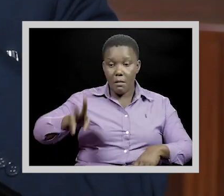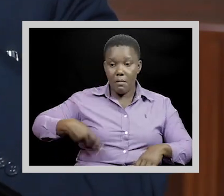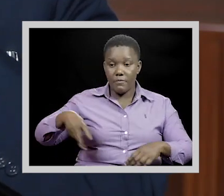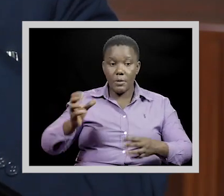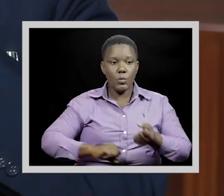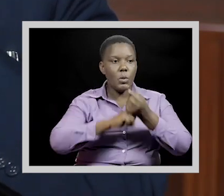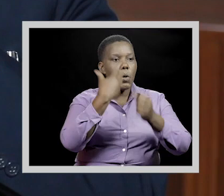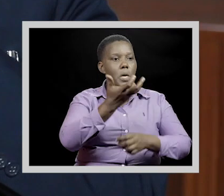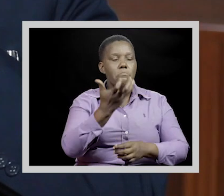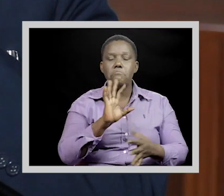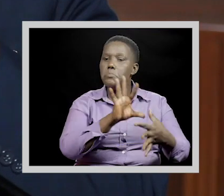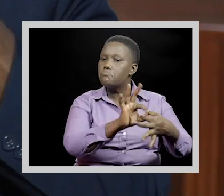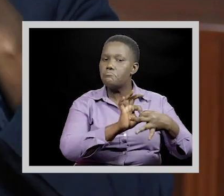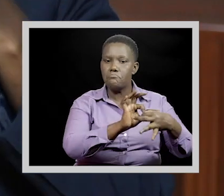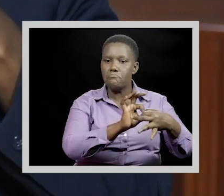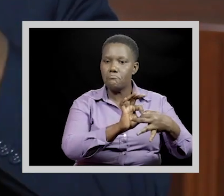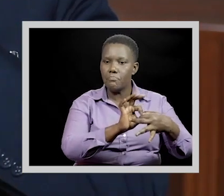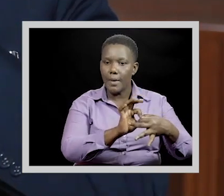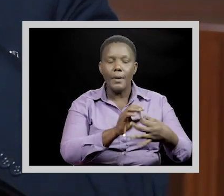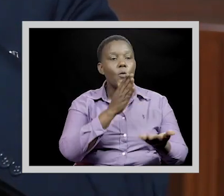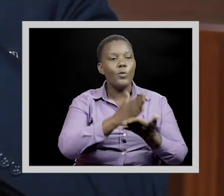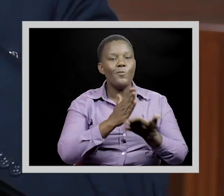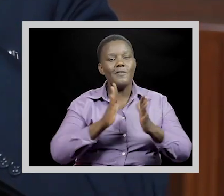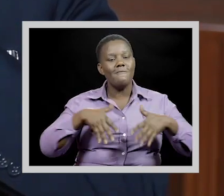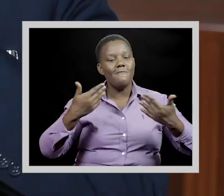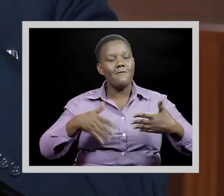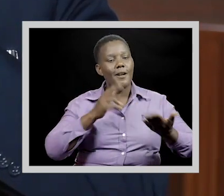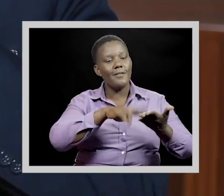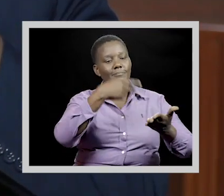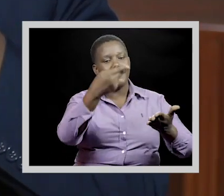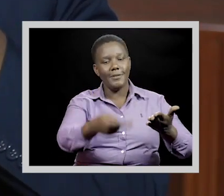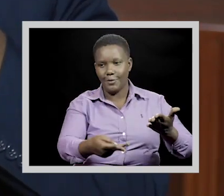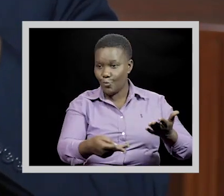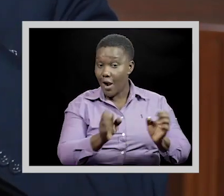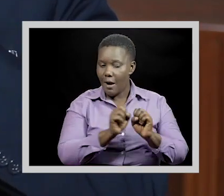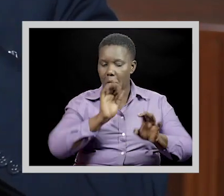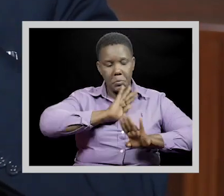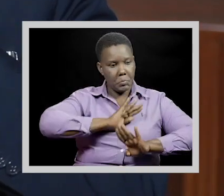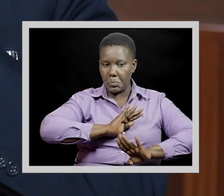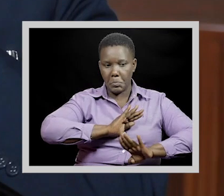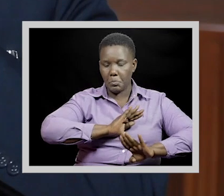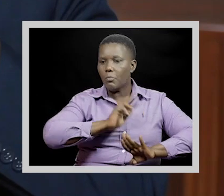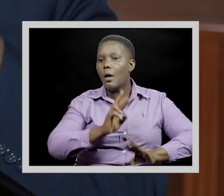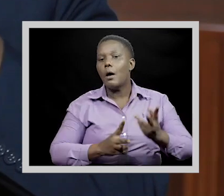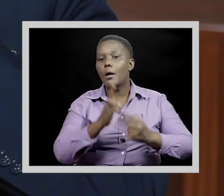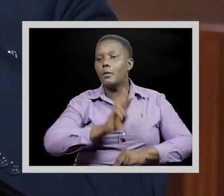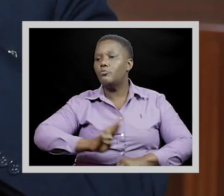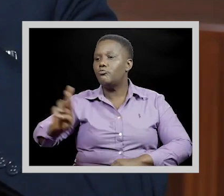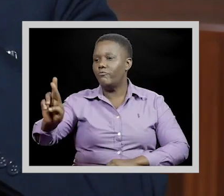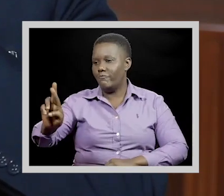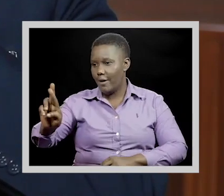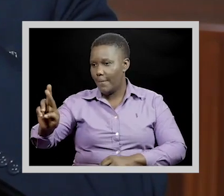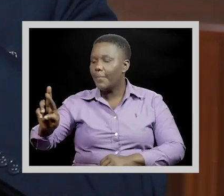welfare officer. Of course, the Republic won the case. When it went to the Court of Appeal, the proceedings